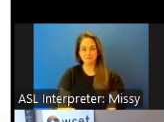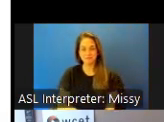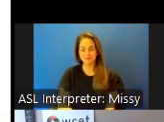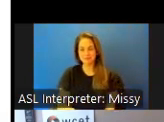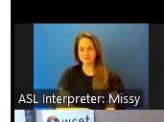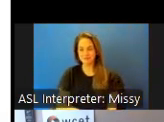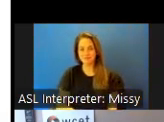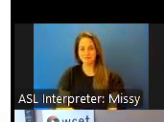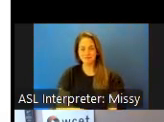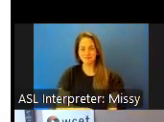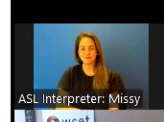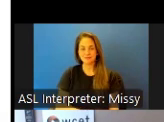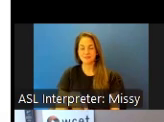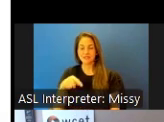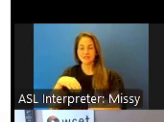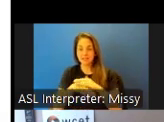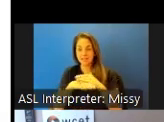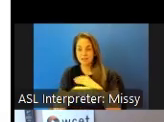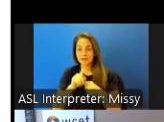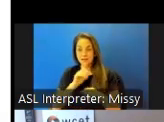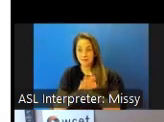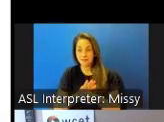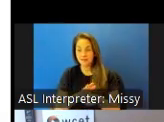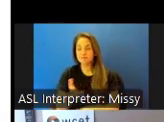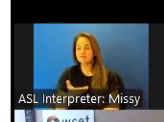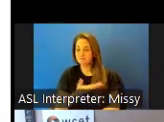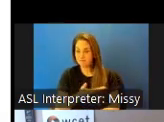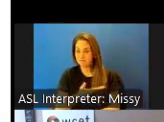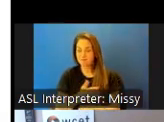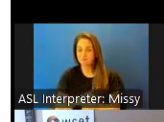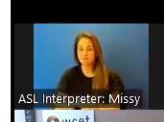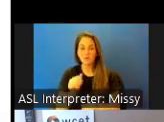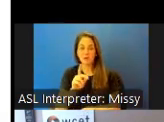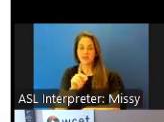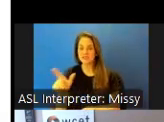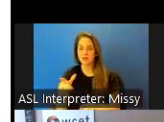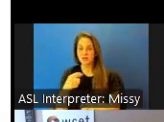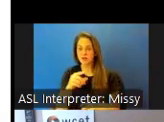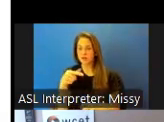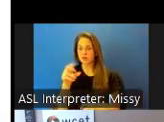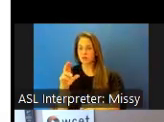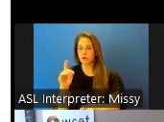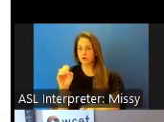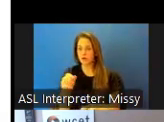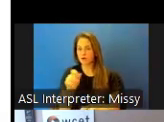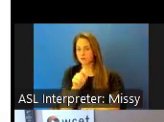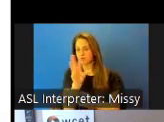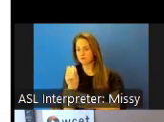I'd like to share with you our accessibility commitment, and that can be downloaded using the QR code.